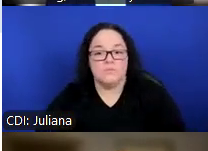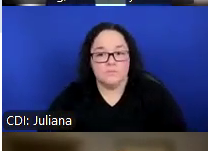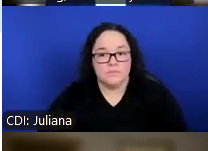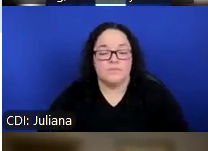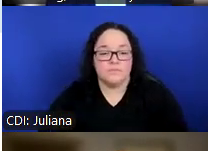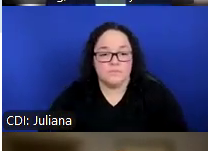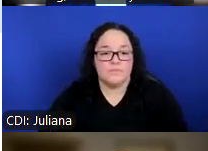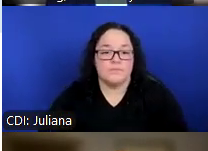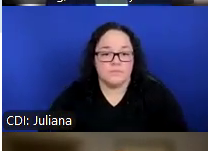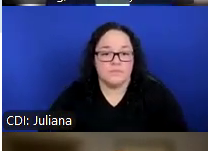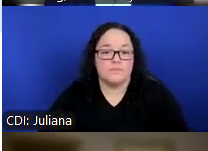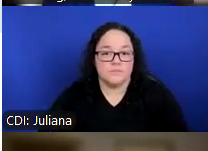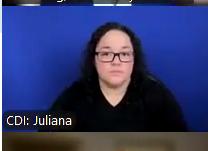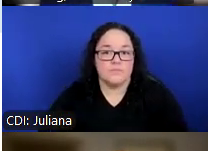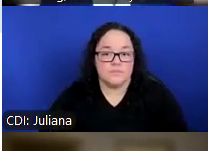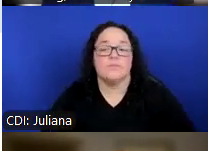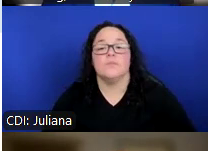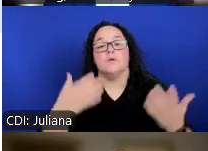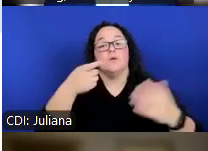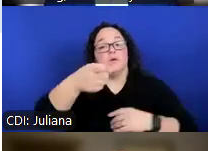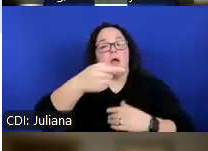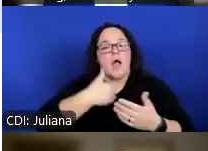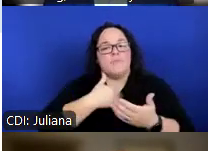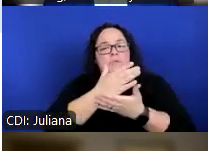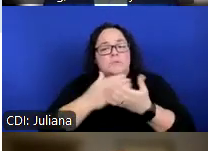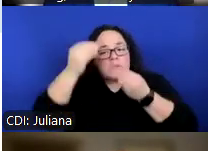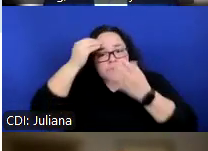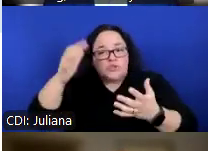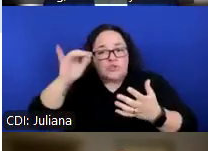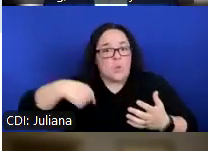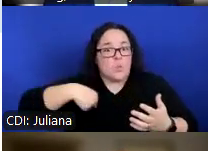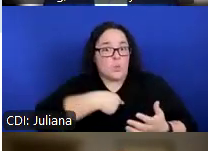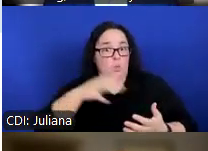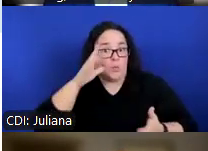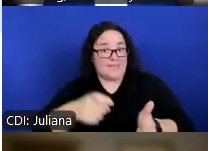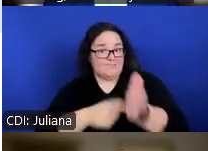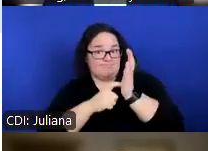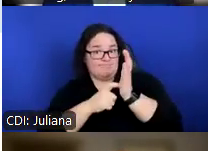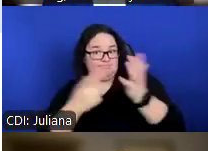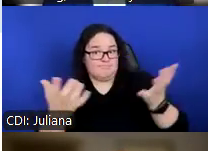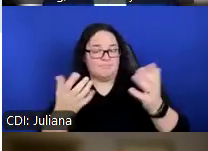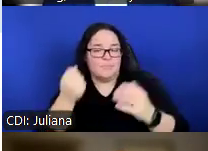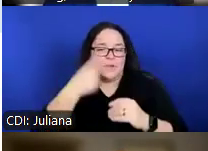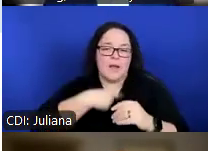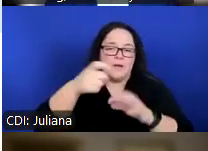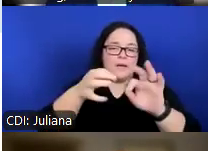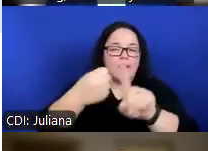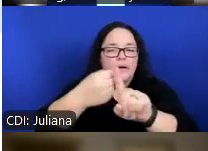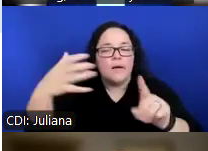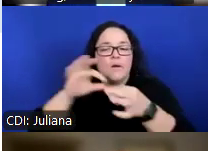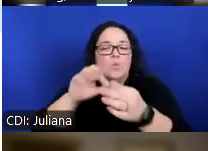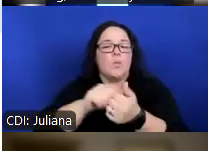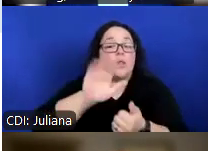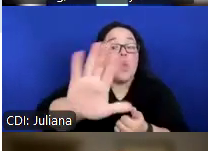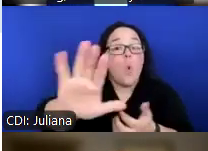So some of the information that we'll need, we need you to provide us details about the damage to the property and the date of the incident. In the case of these